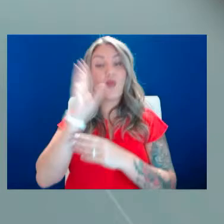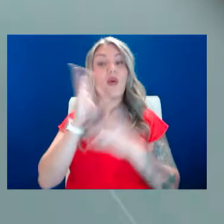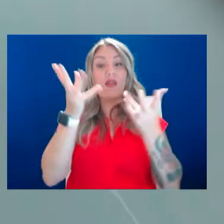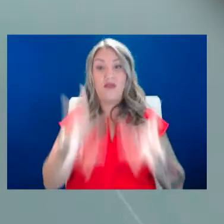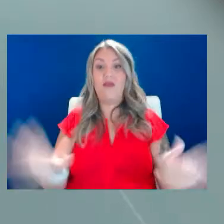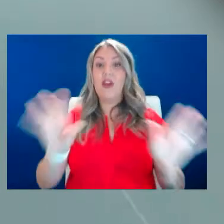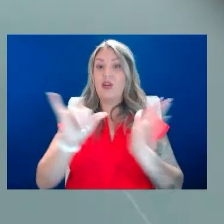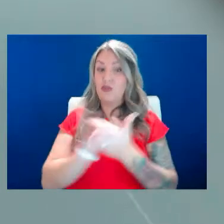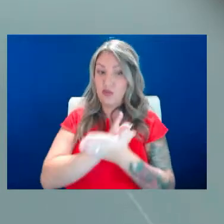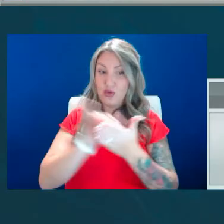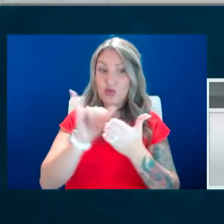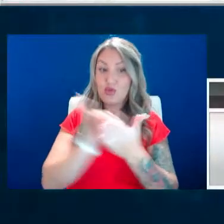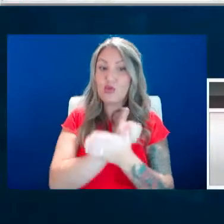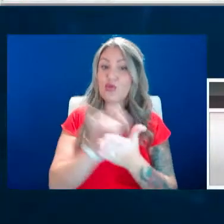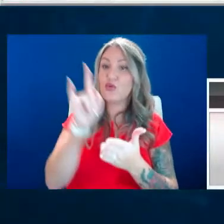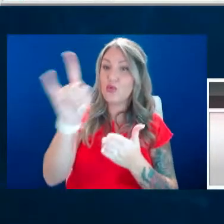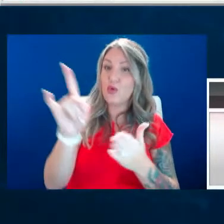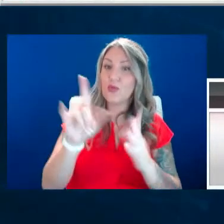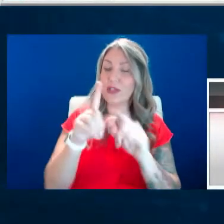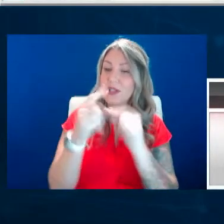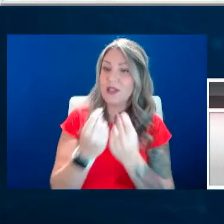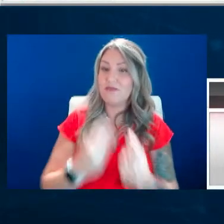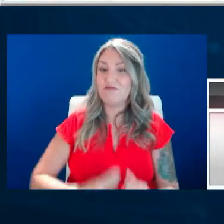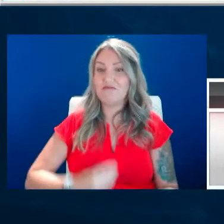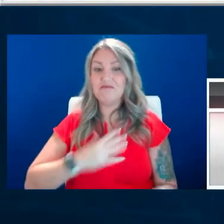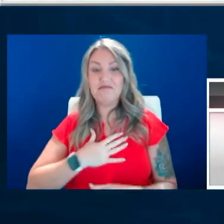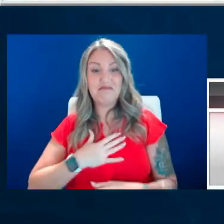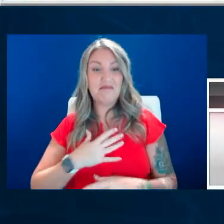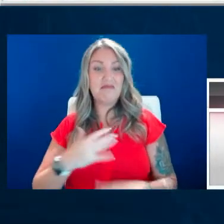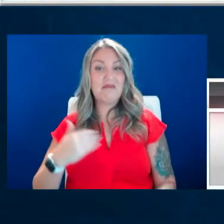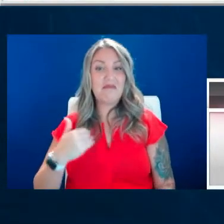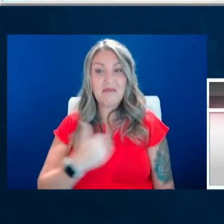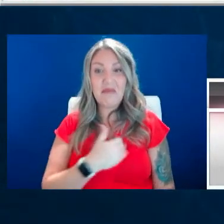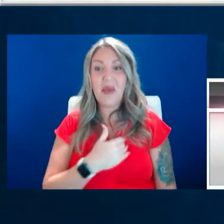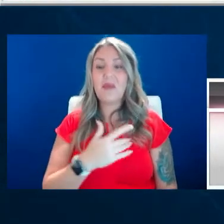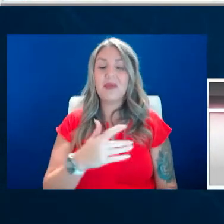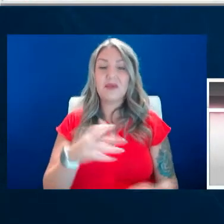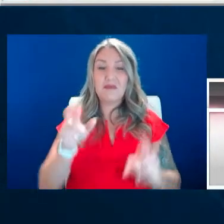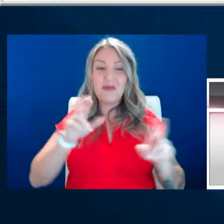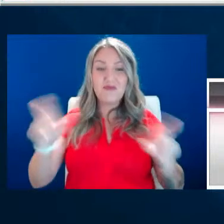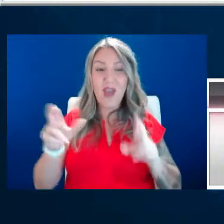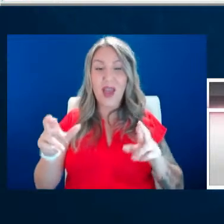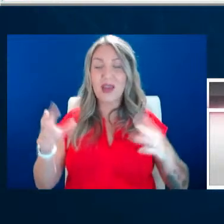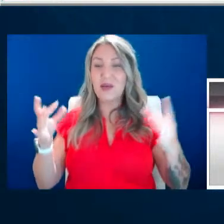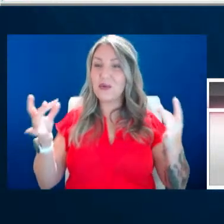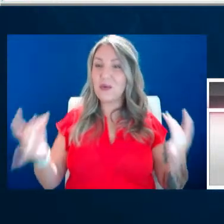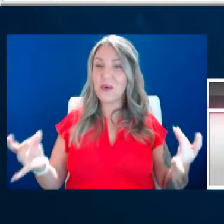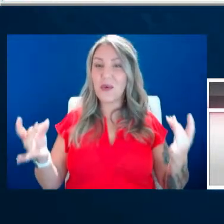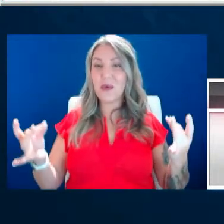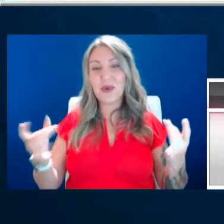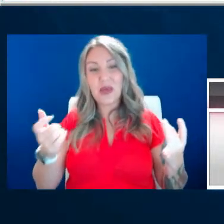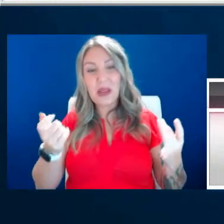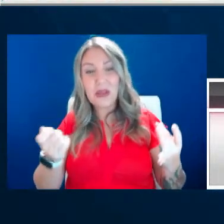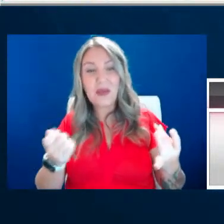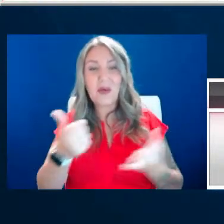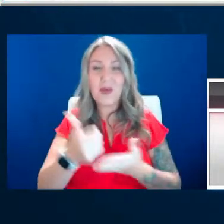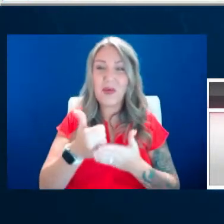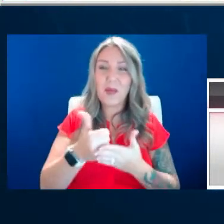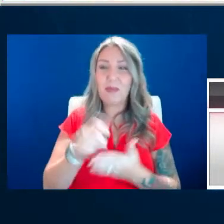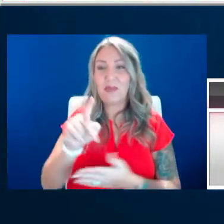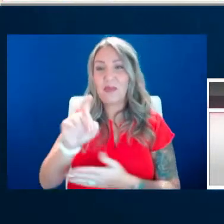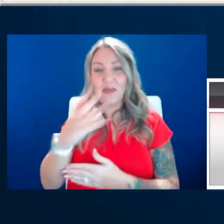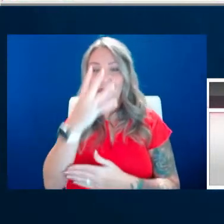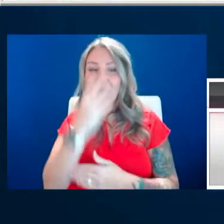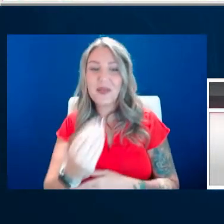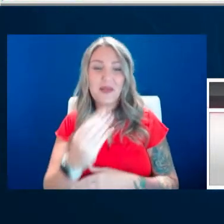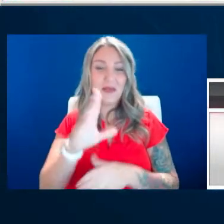Spinspiration. And members of Gateway to a Cure have been warming up with yoga. A little help from Casey Wolf this morning. They're all stretched